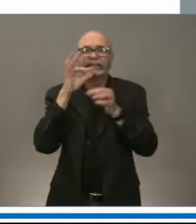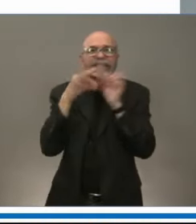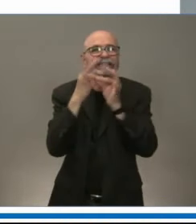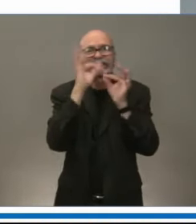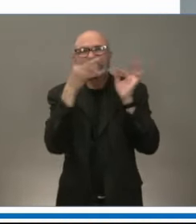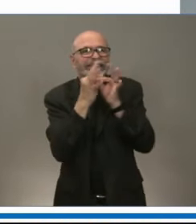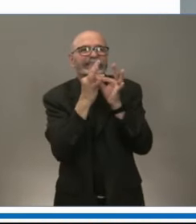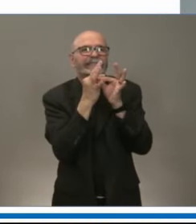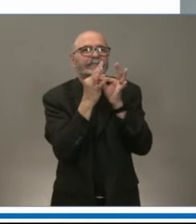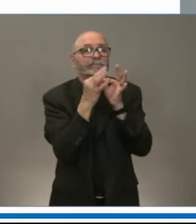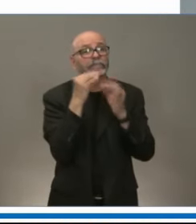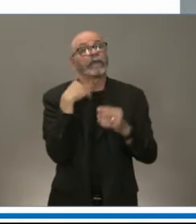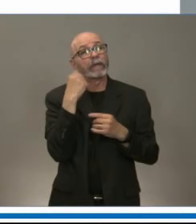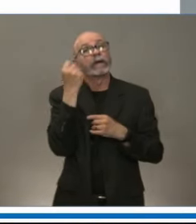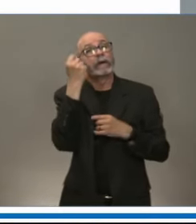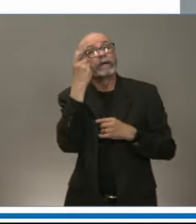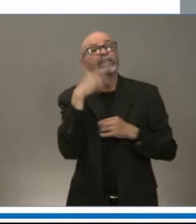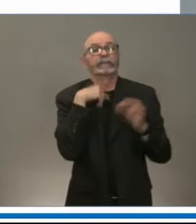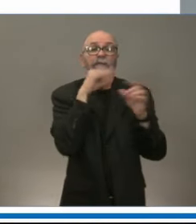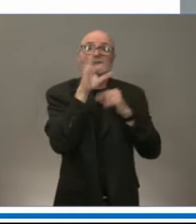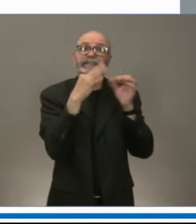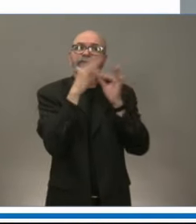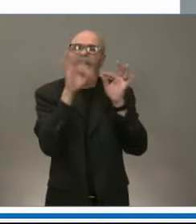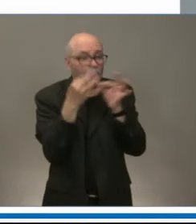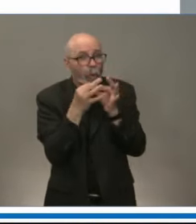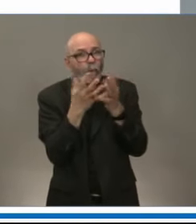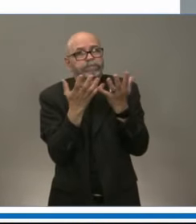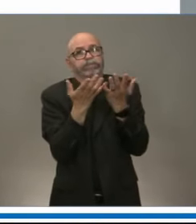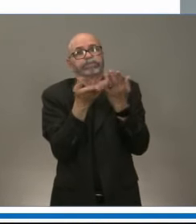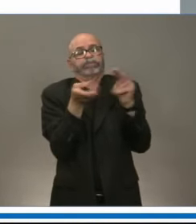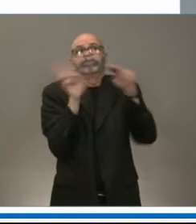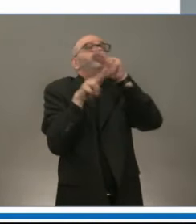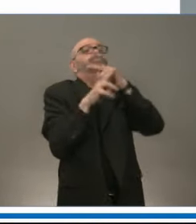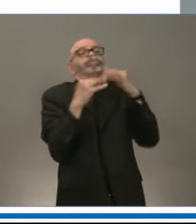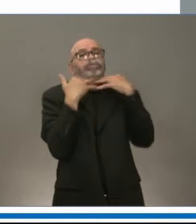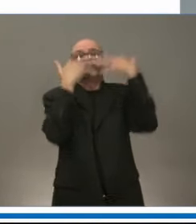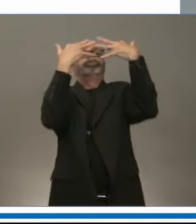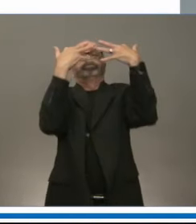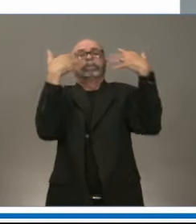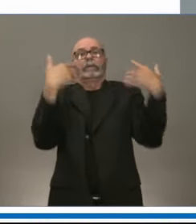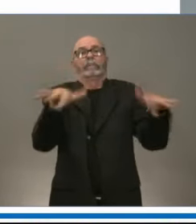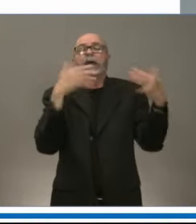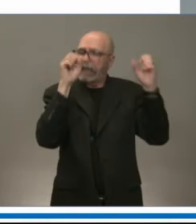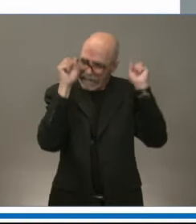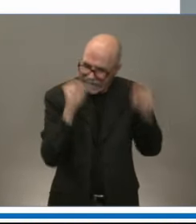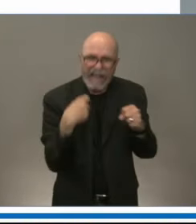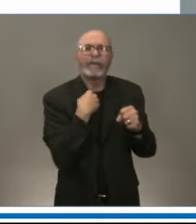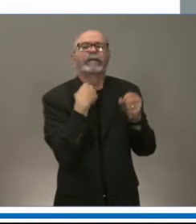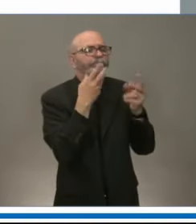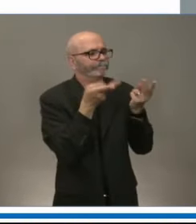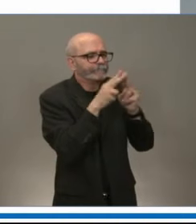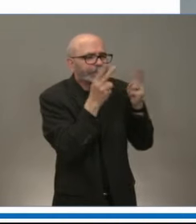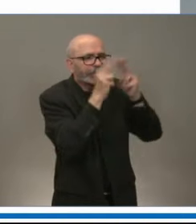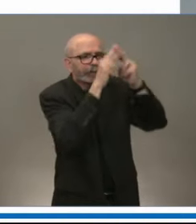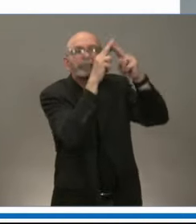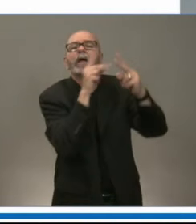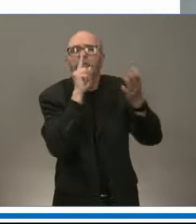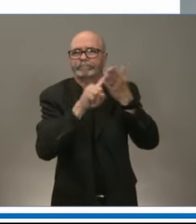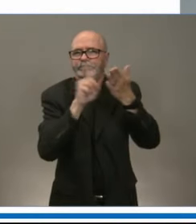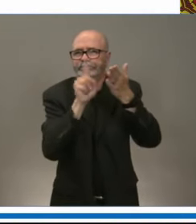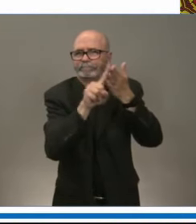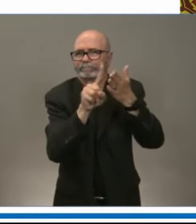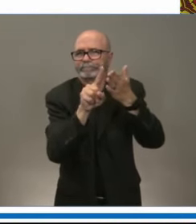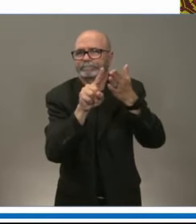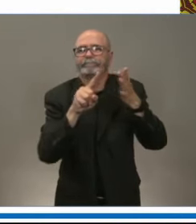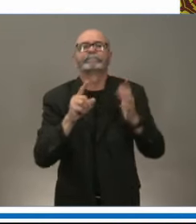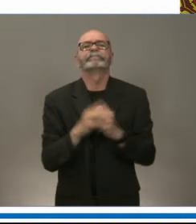or more the capacity in the lab in a very short period of time, and we have ability to go beyond that as necessary. Next,